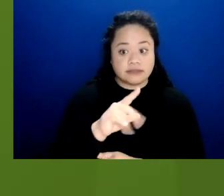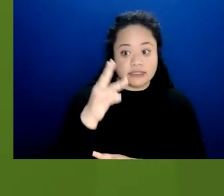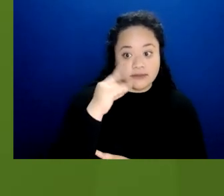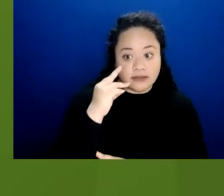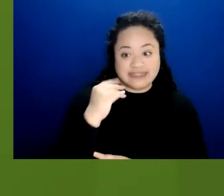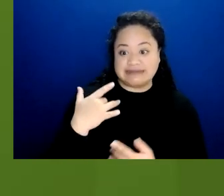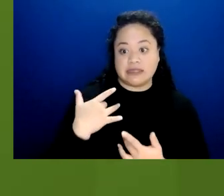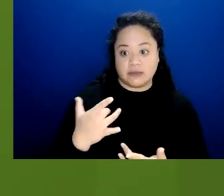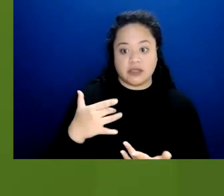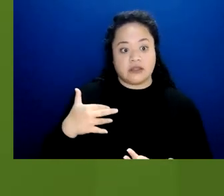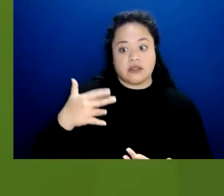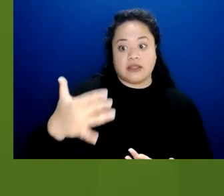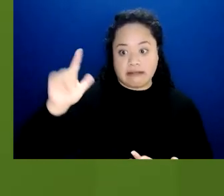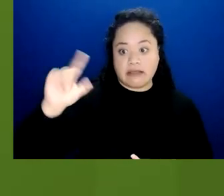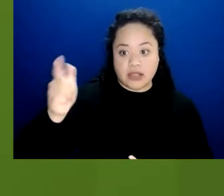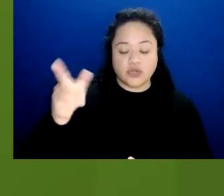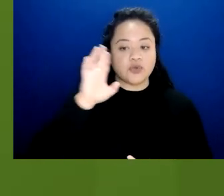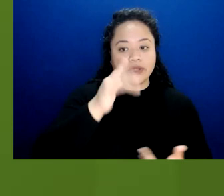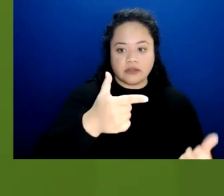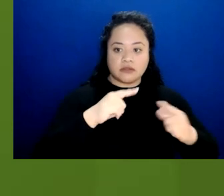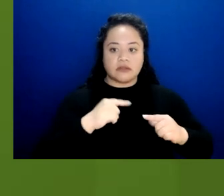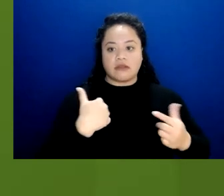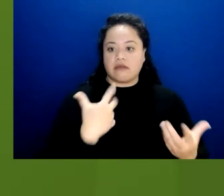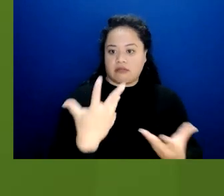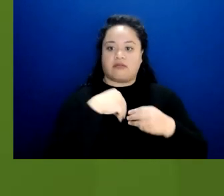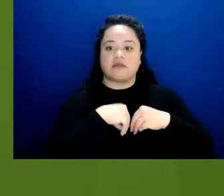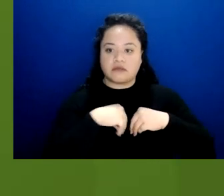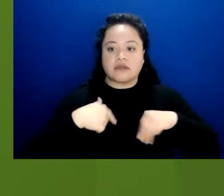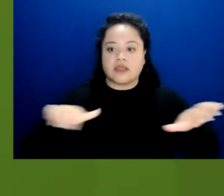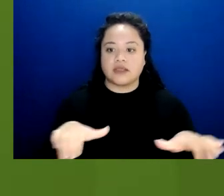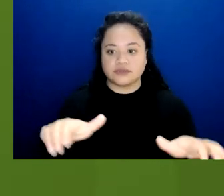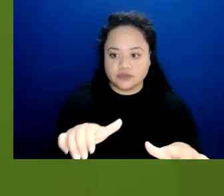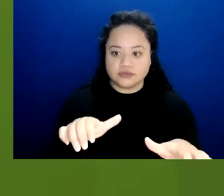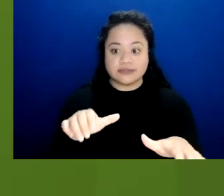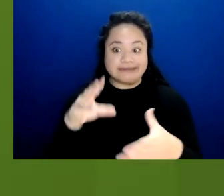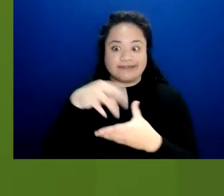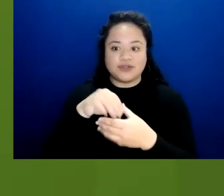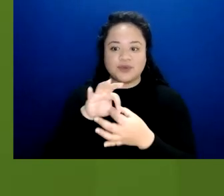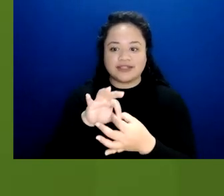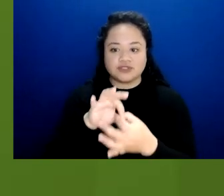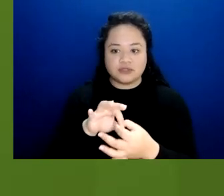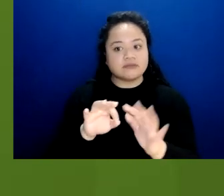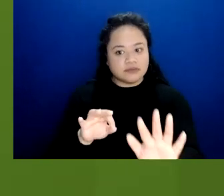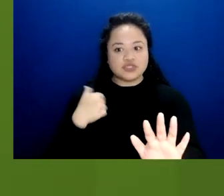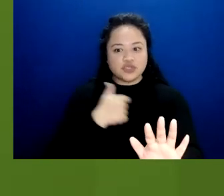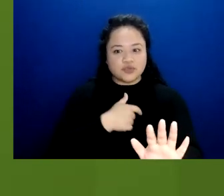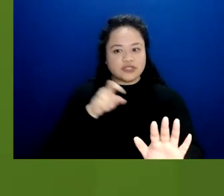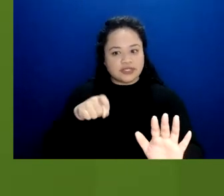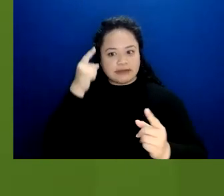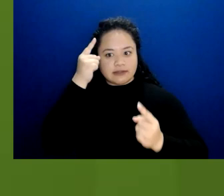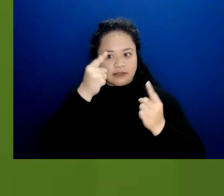use violence in a relationship. So just on a very strategic and practical purpose, if we're not looking at this,